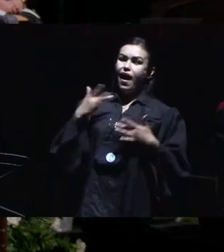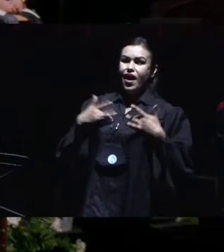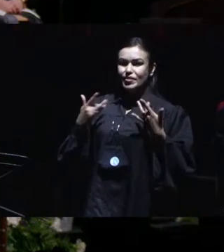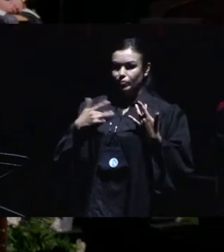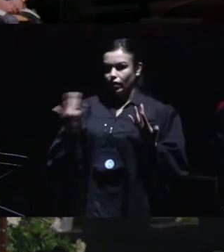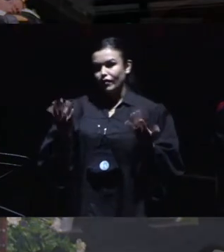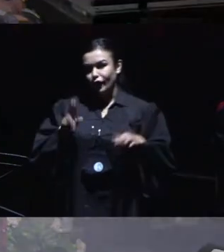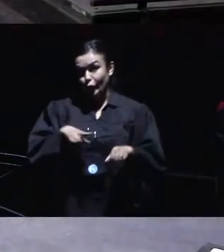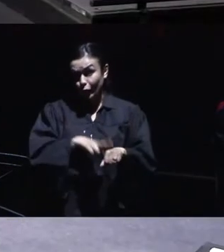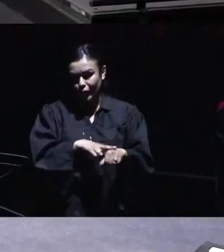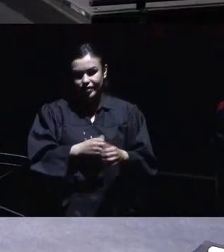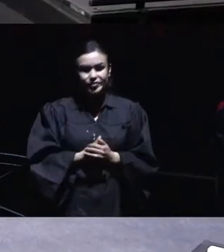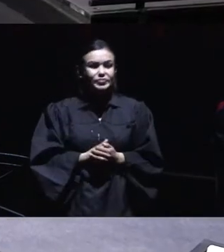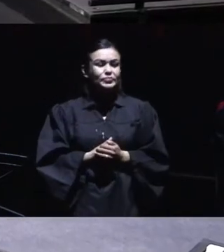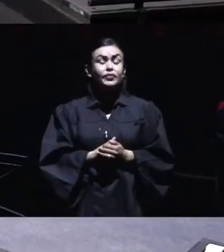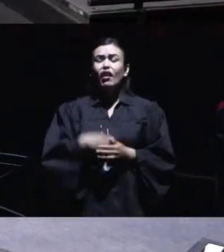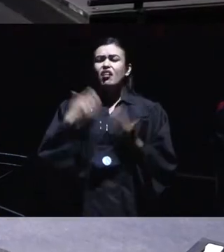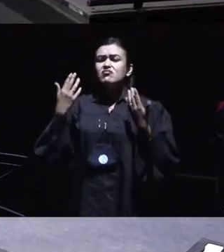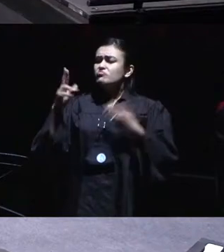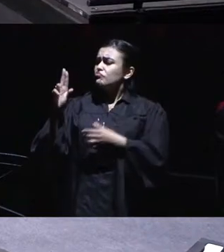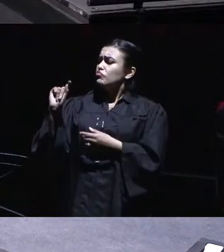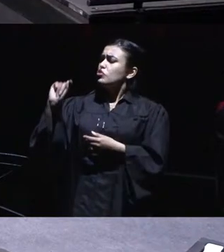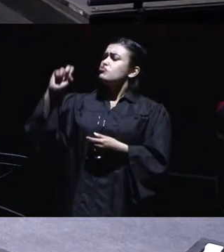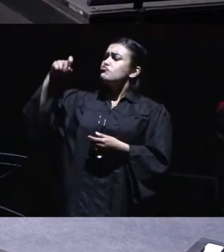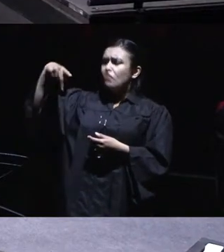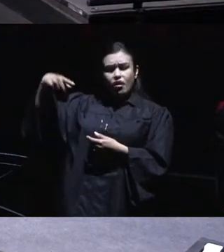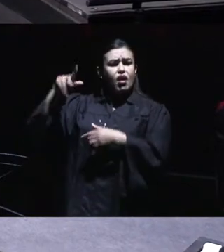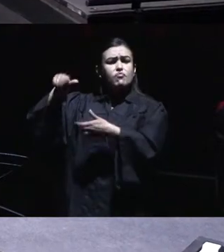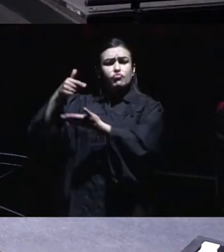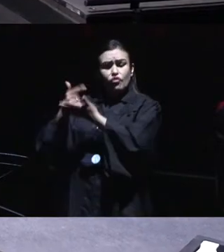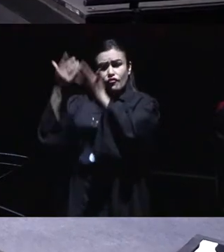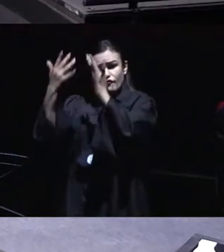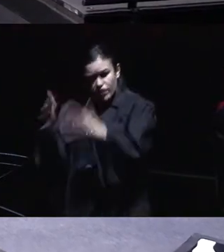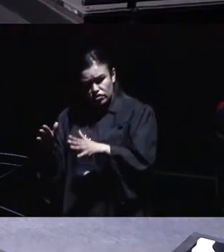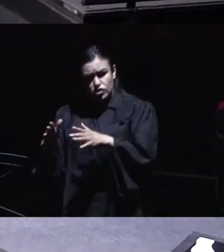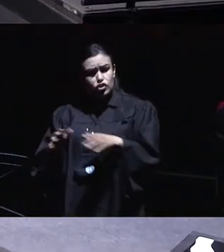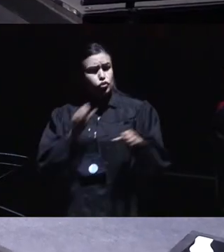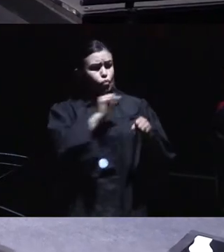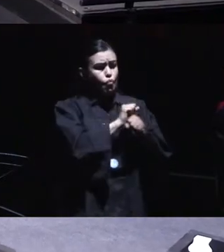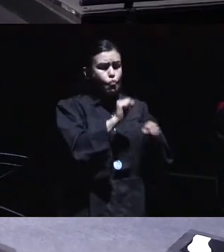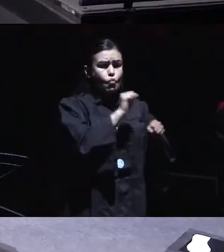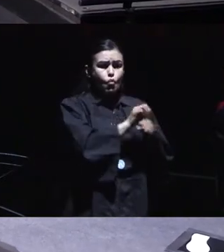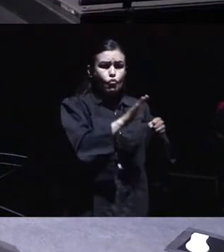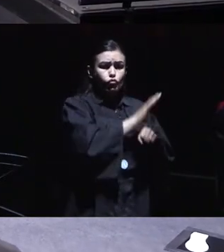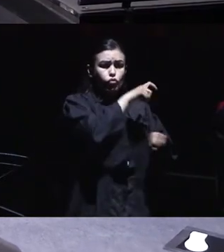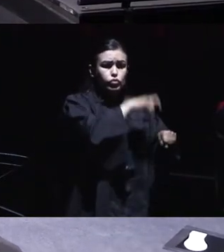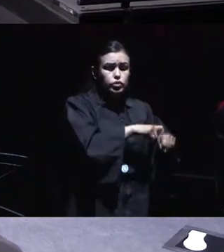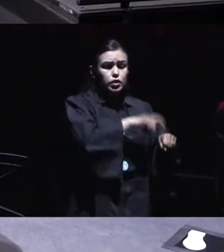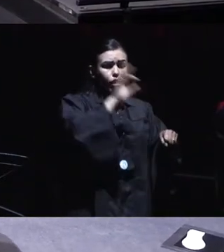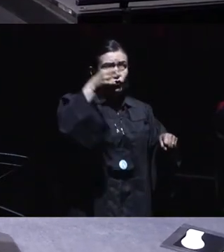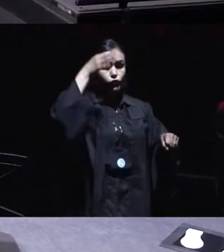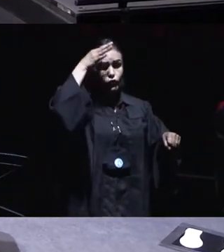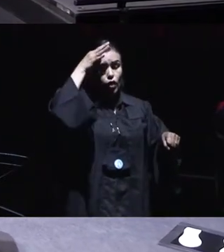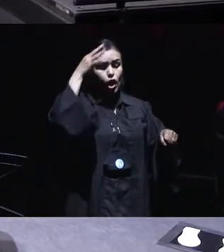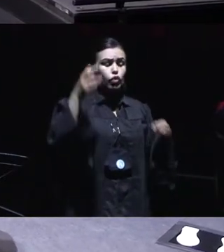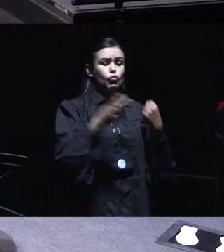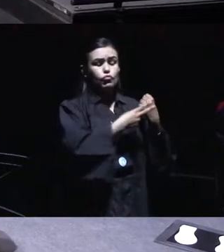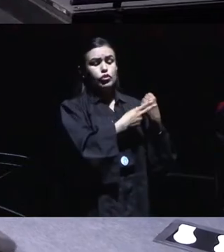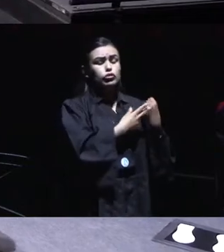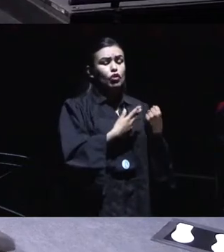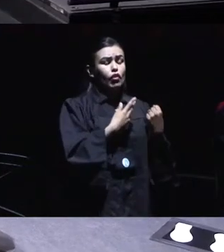After I graduated from UTEP and I was working full-time at the Federal Reserve, I decided that it was time for me to go back to grad